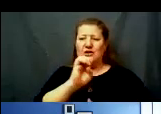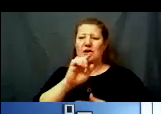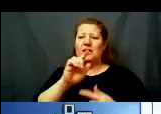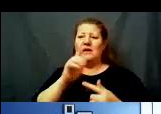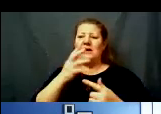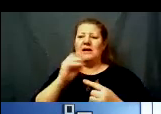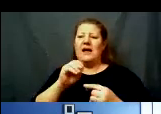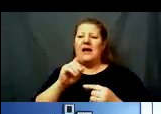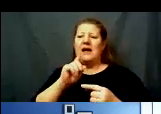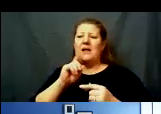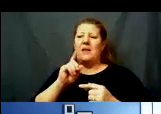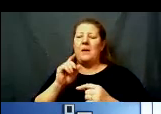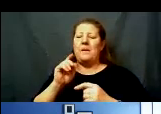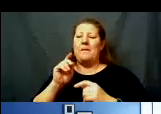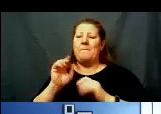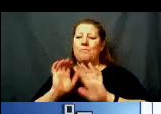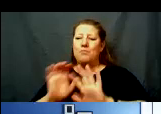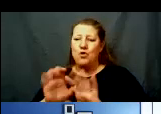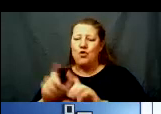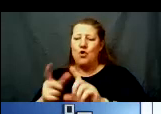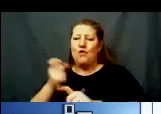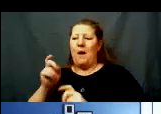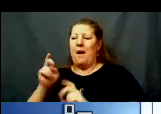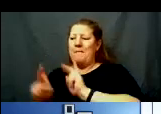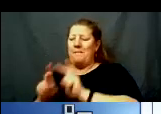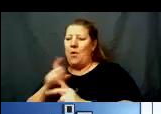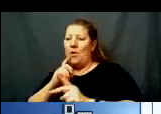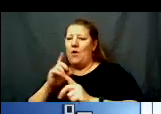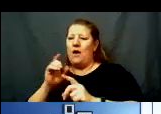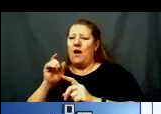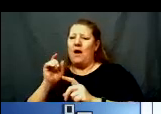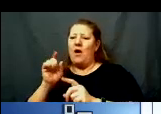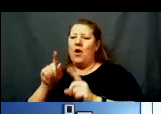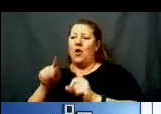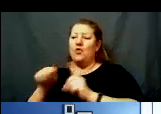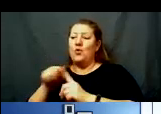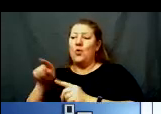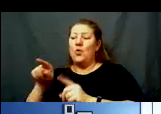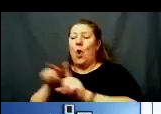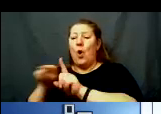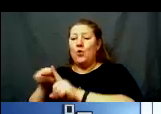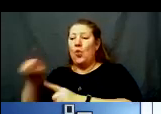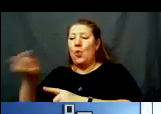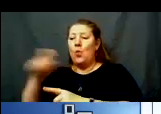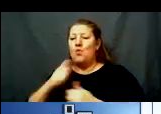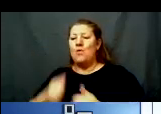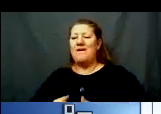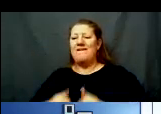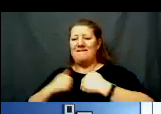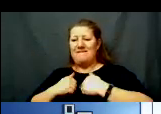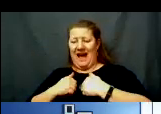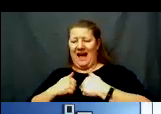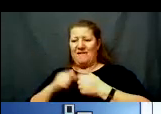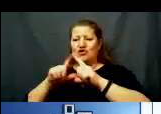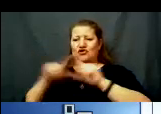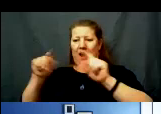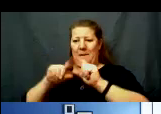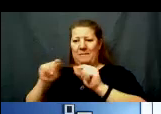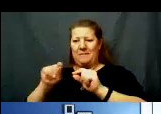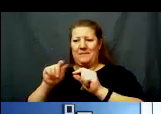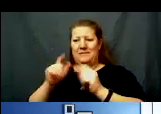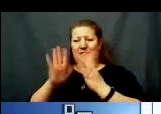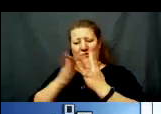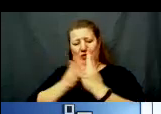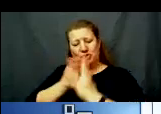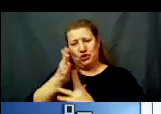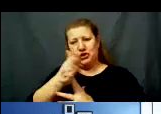indigenous communities to surviving Japanese American citizens who had been the survivors of the camps, the concentration camps